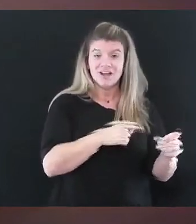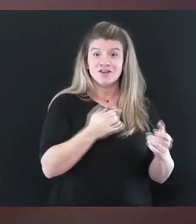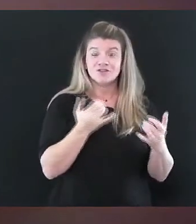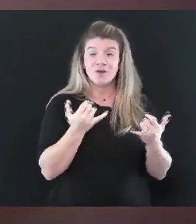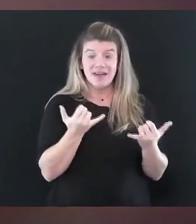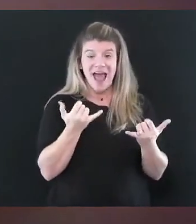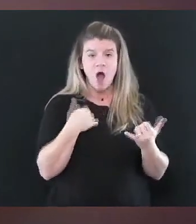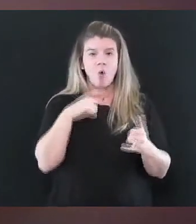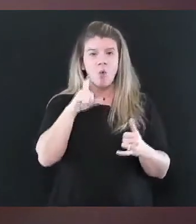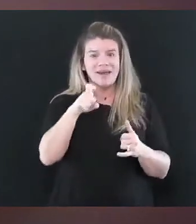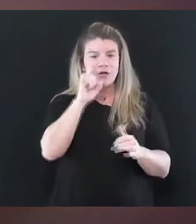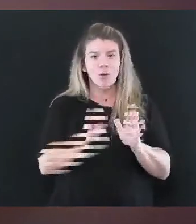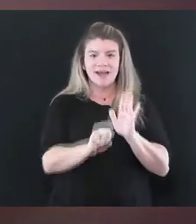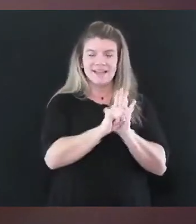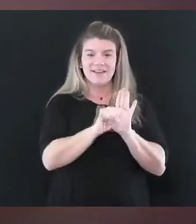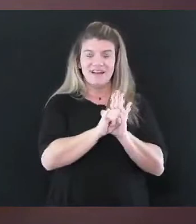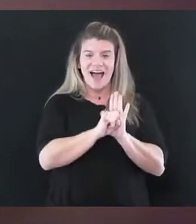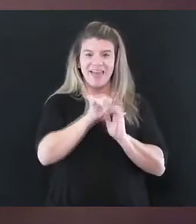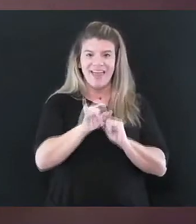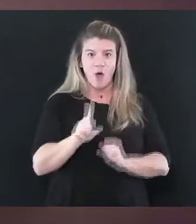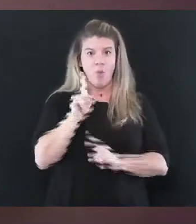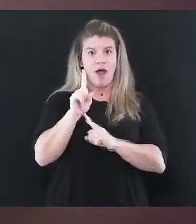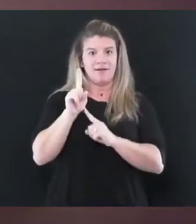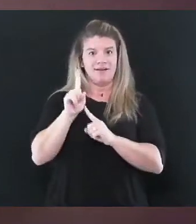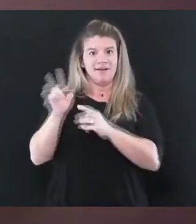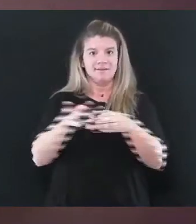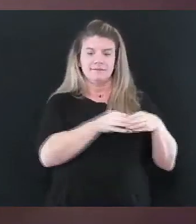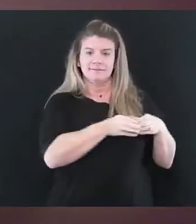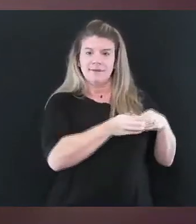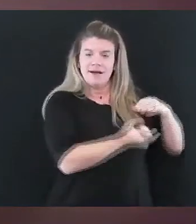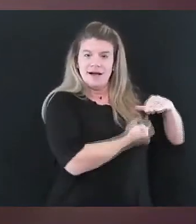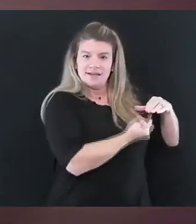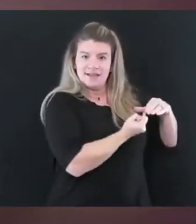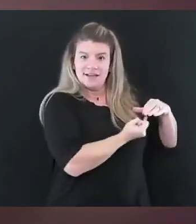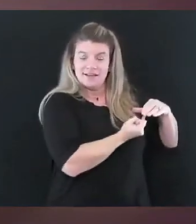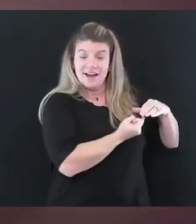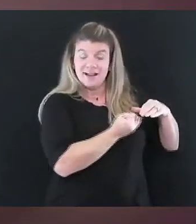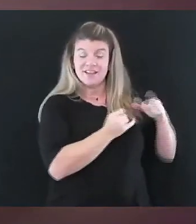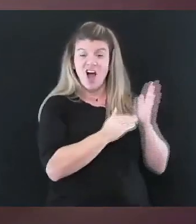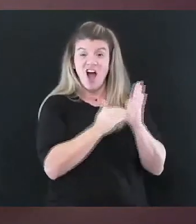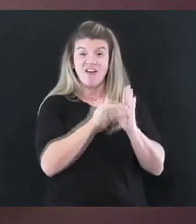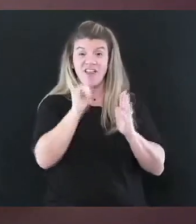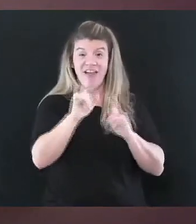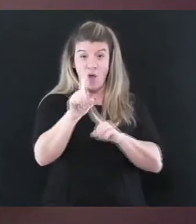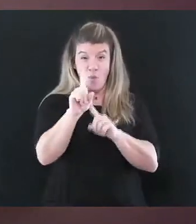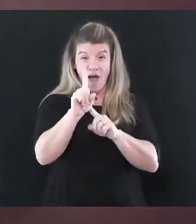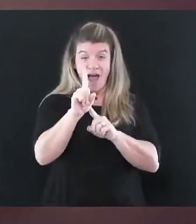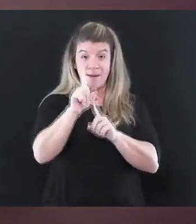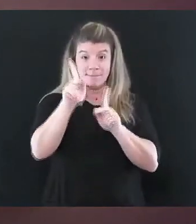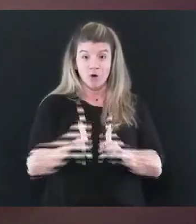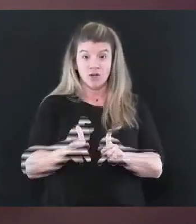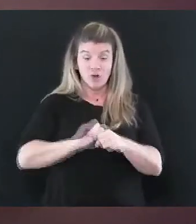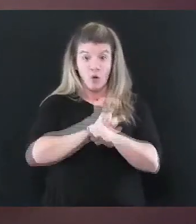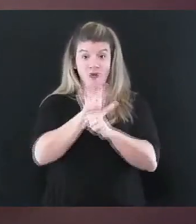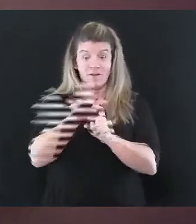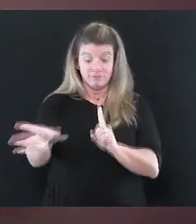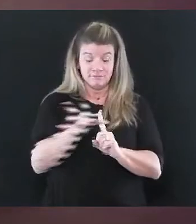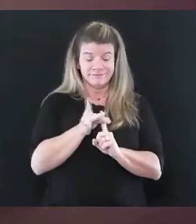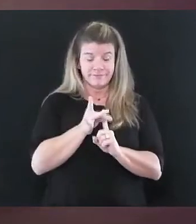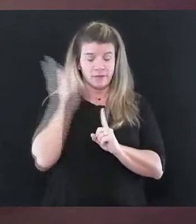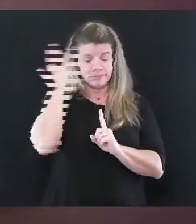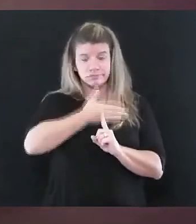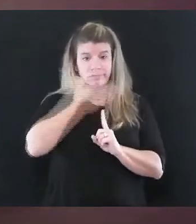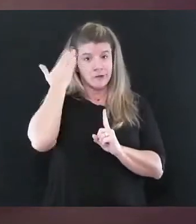to identify and isolate these people. And oftentimes these people spread before they even know that they have COVID. They have